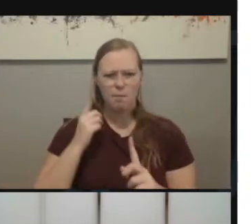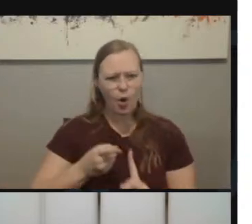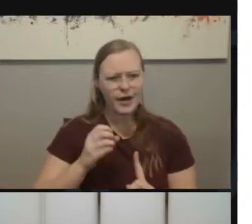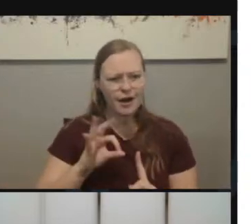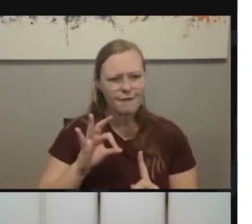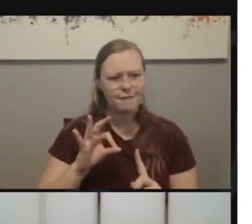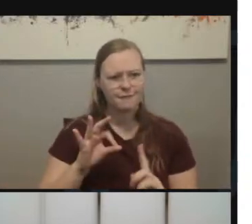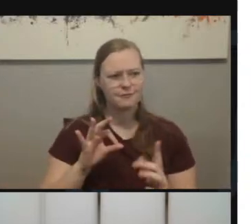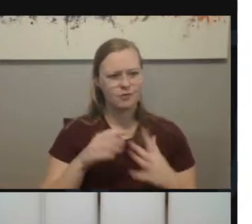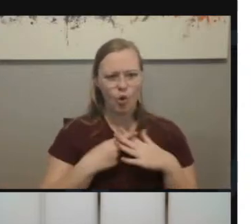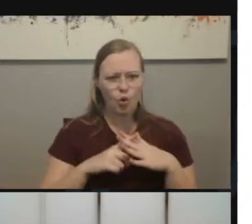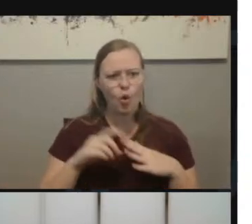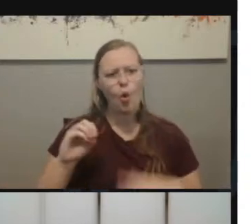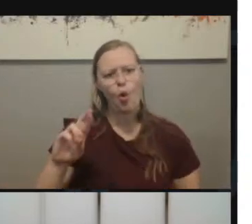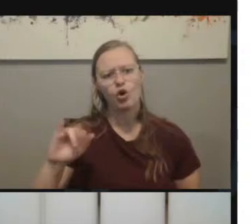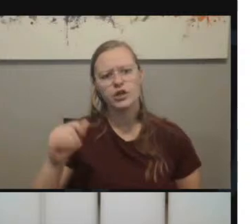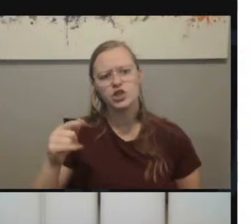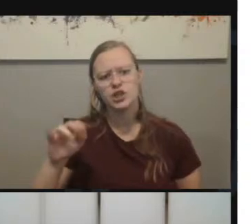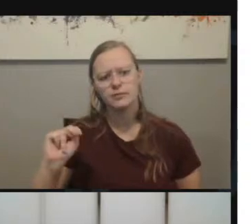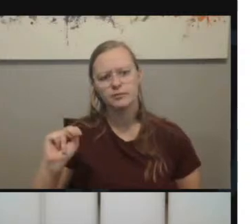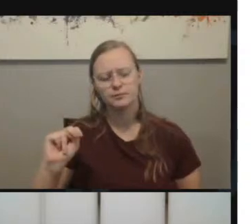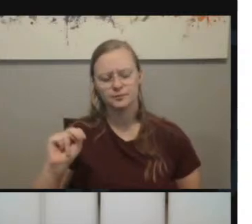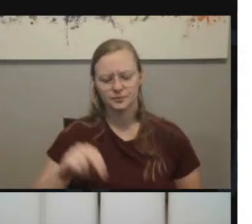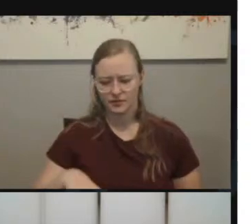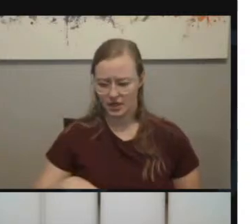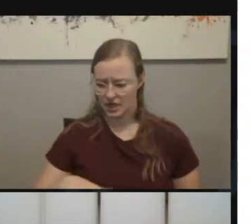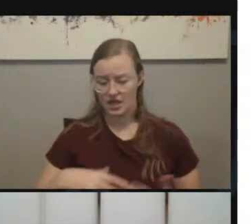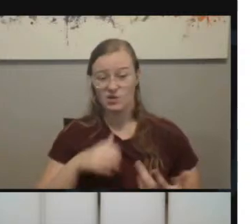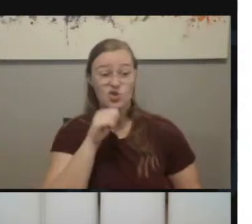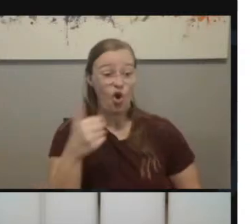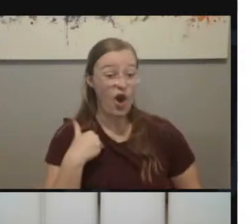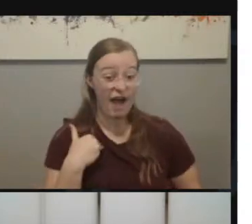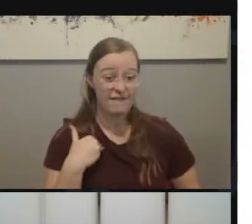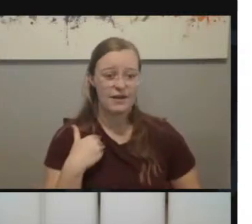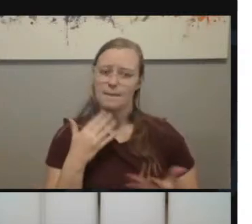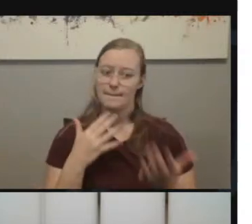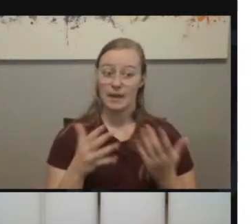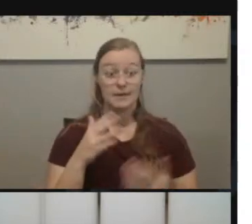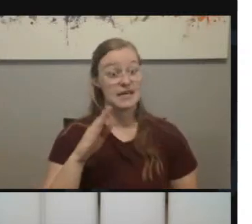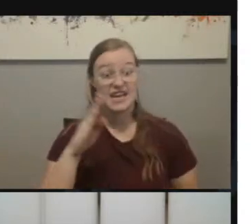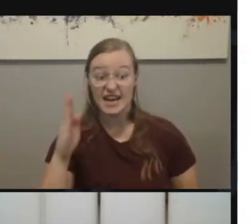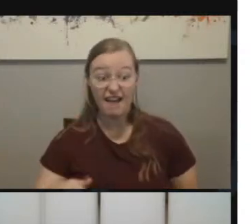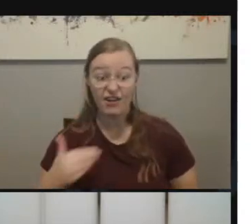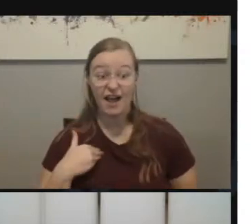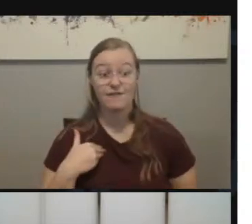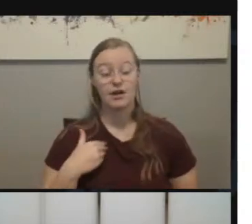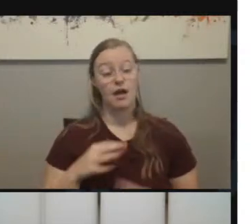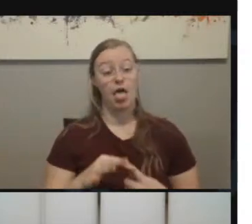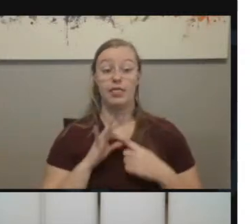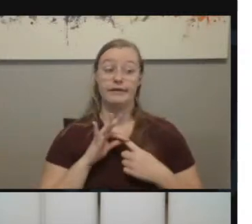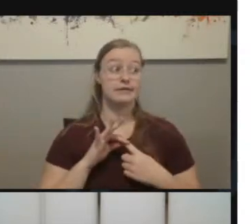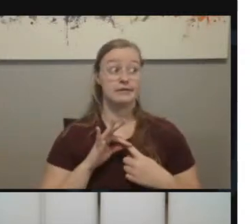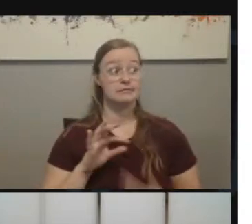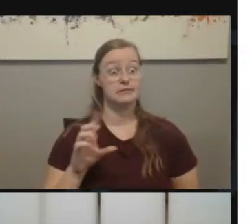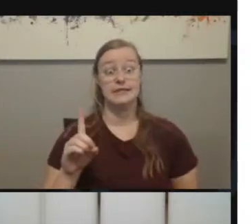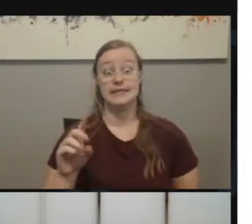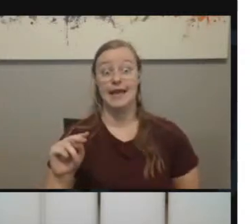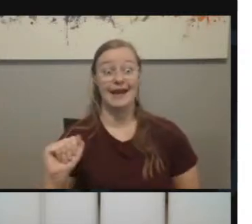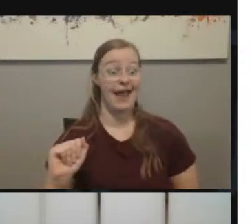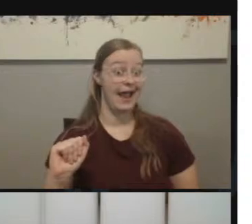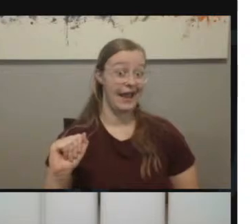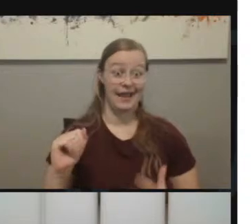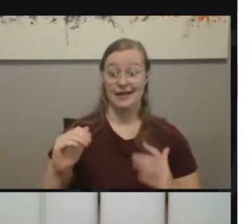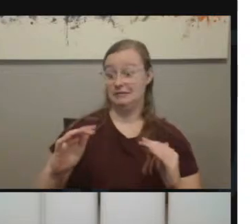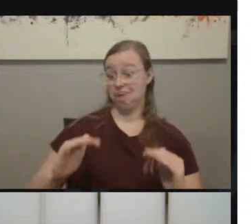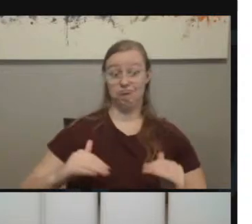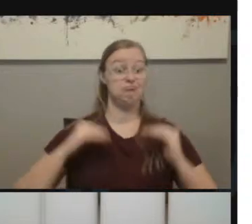And since we don't have it, and we probably will never have it unless DNA advances to the point